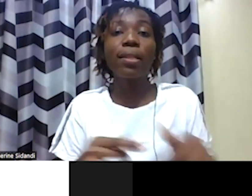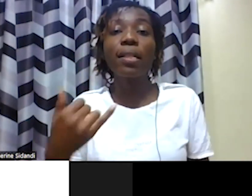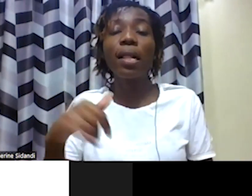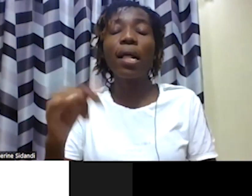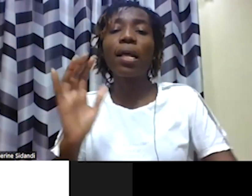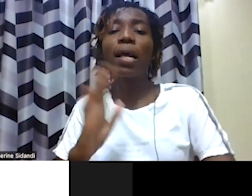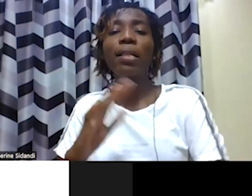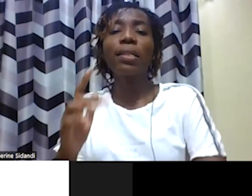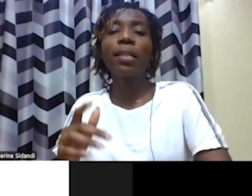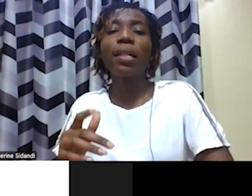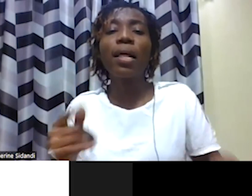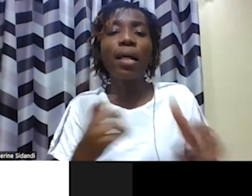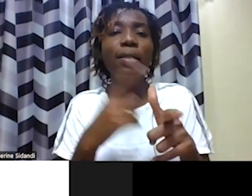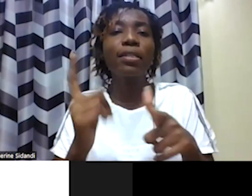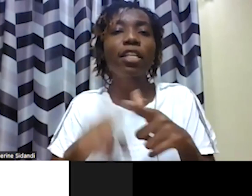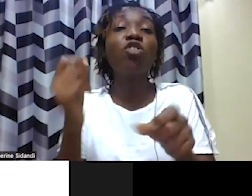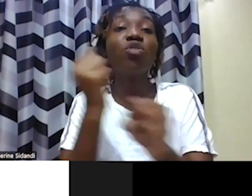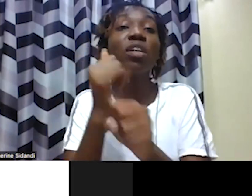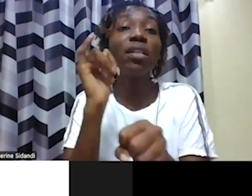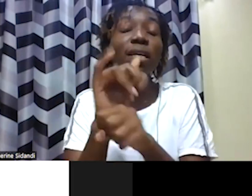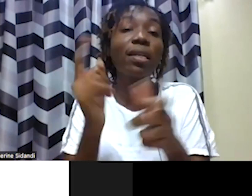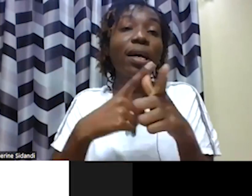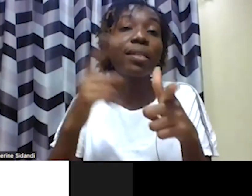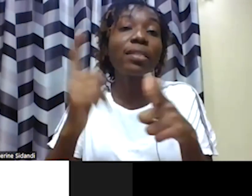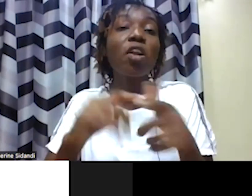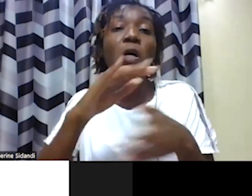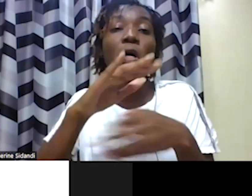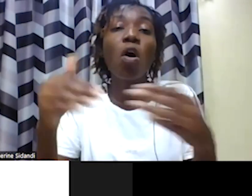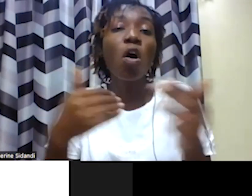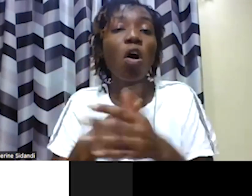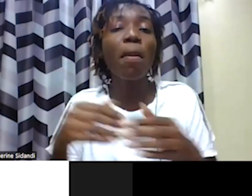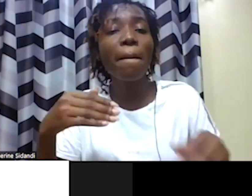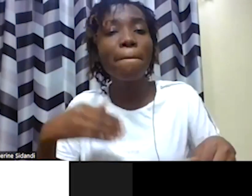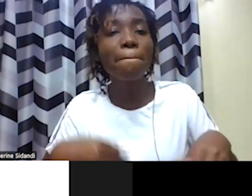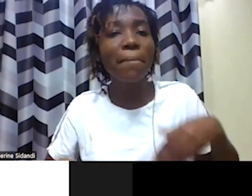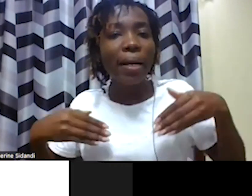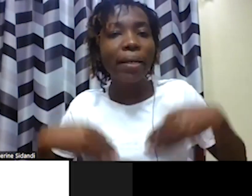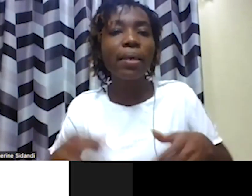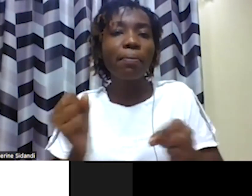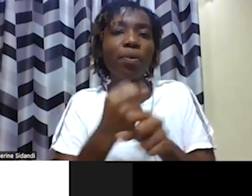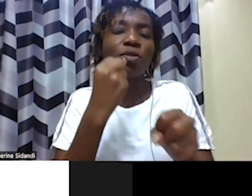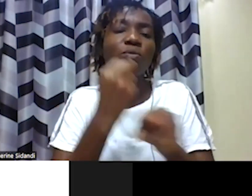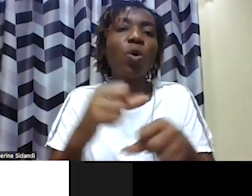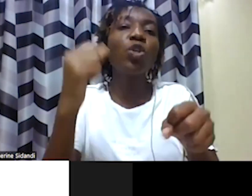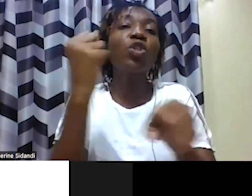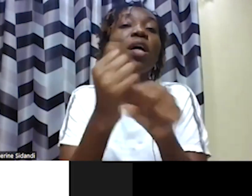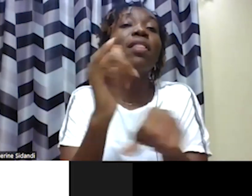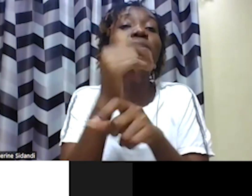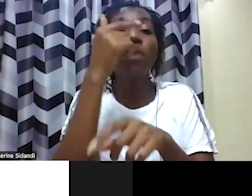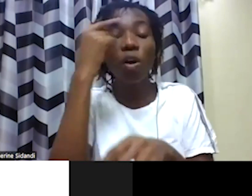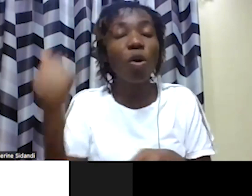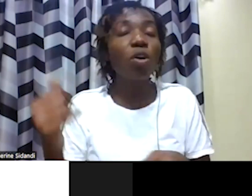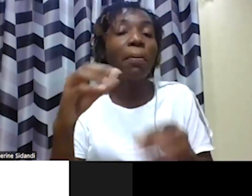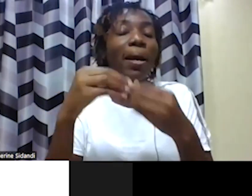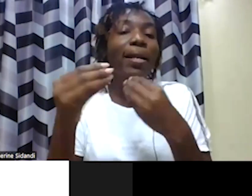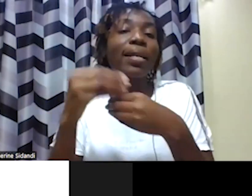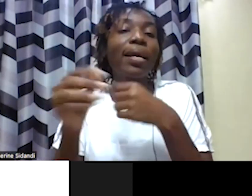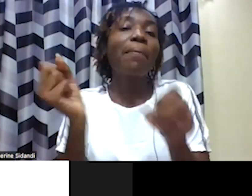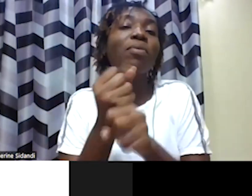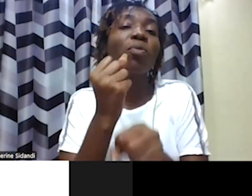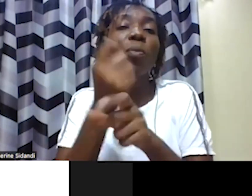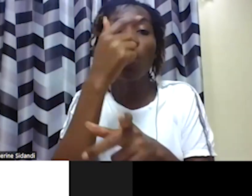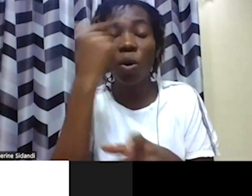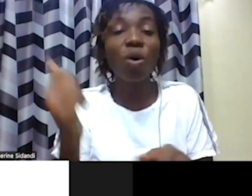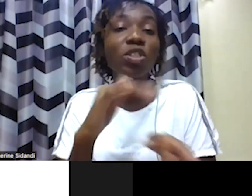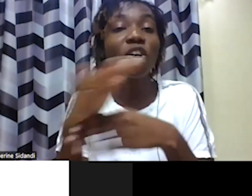Eventually, all the monkeys could not go and pick that red bananas up the pole because each one of